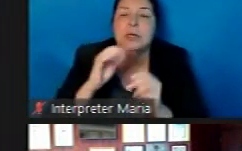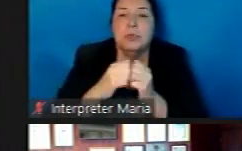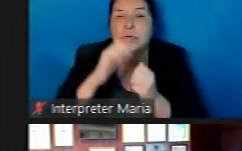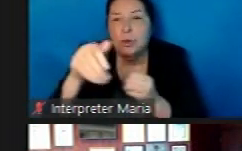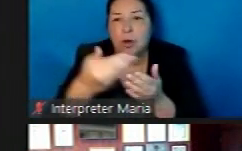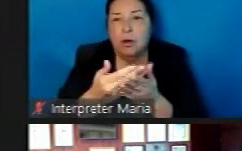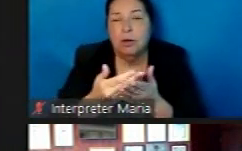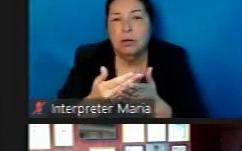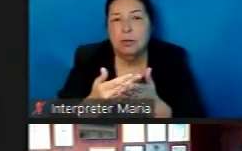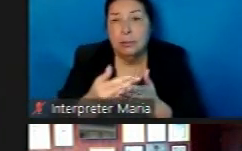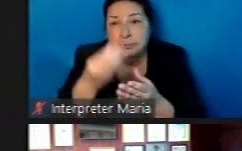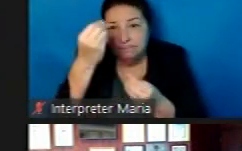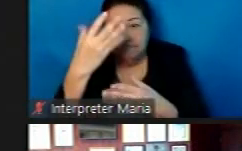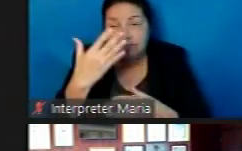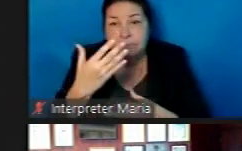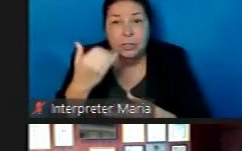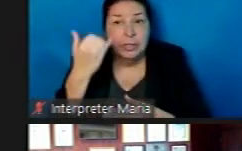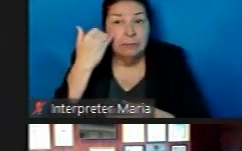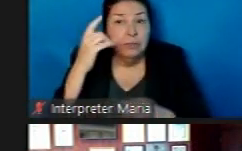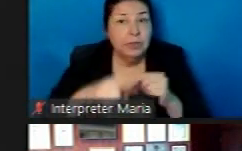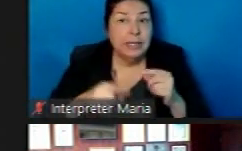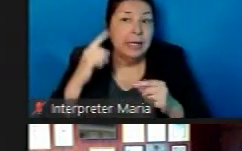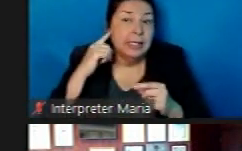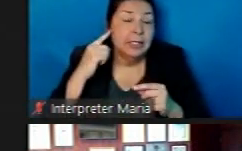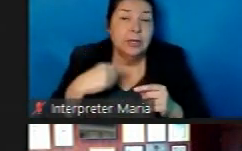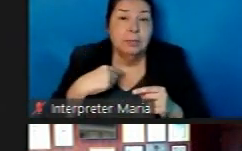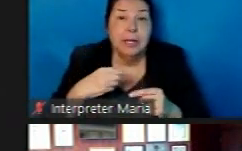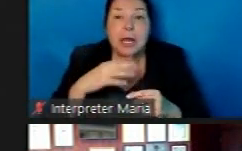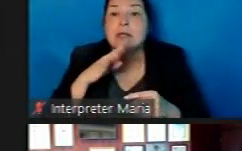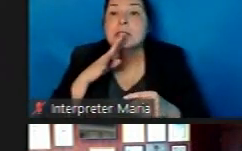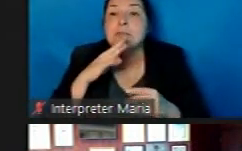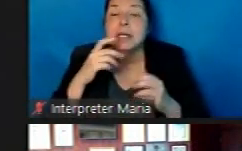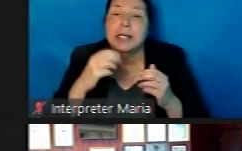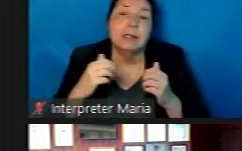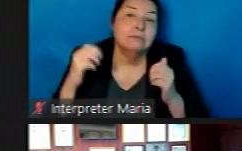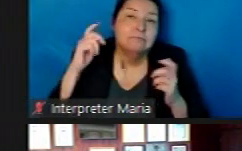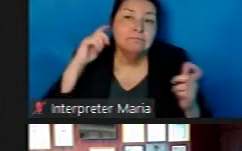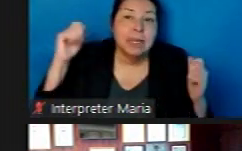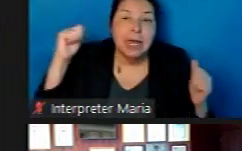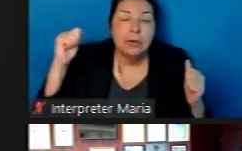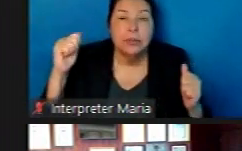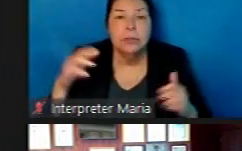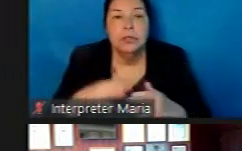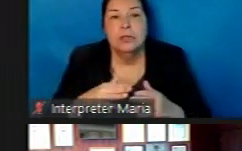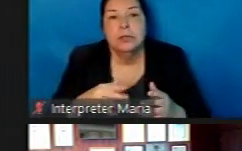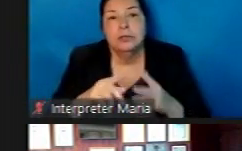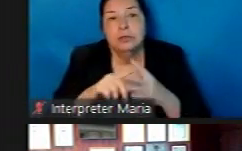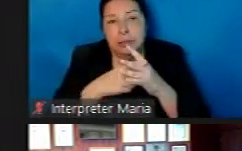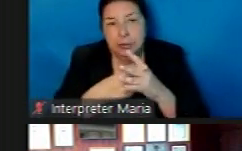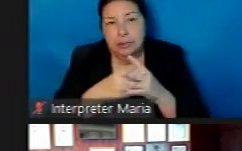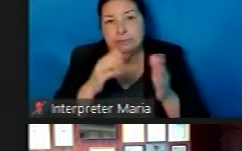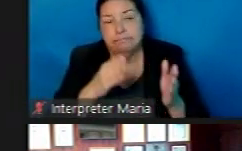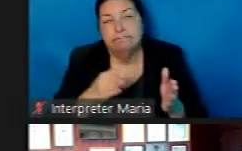Let me know if you can't hear me, I can speak up. So we'll start off. So next slide.